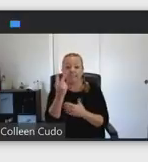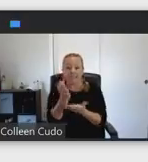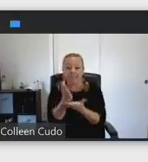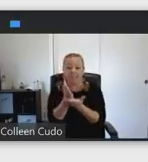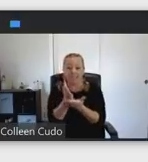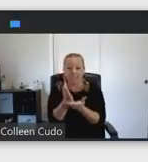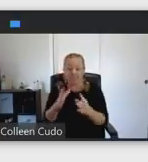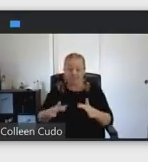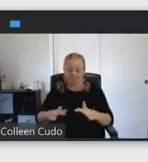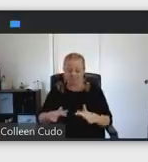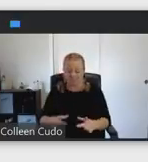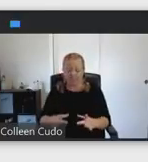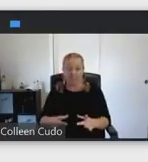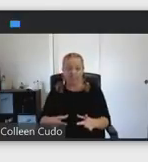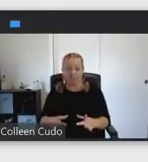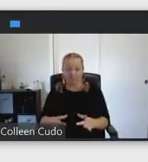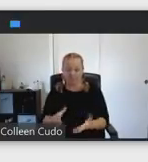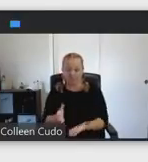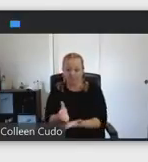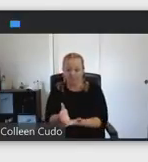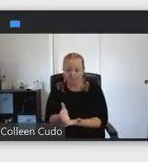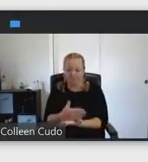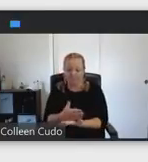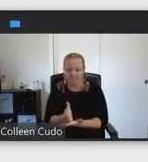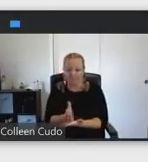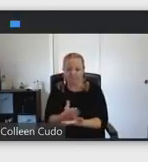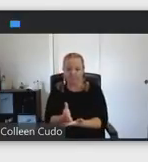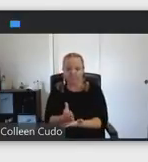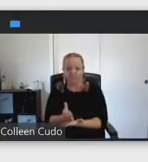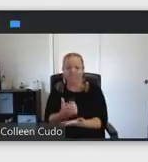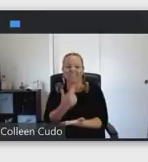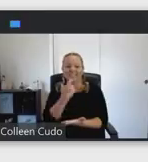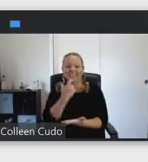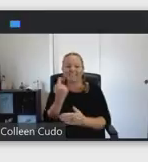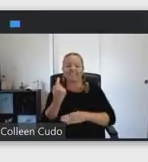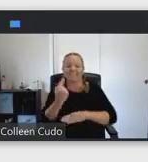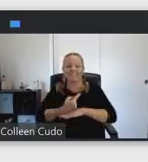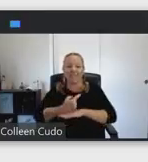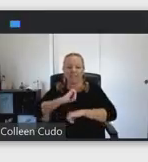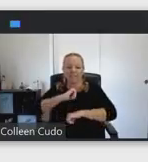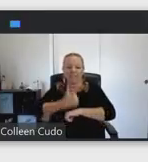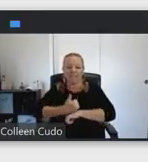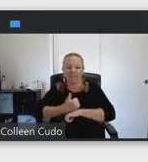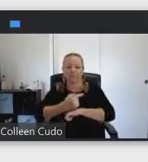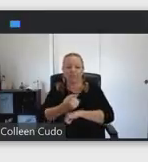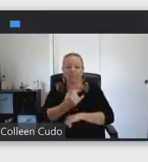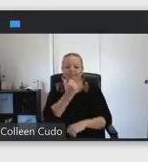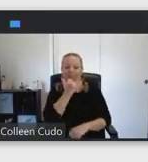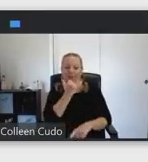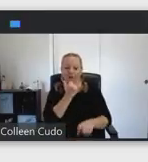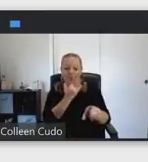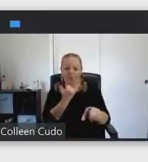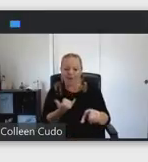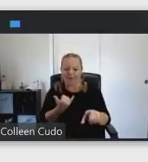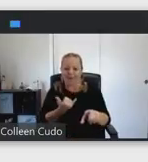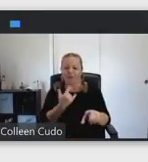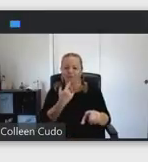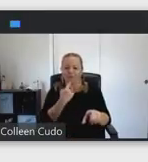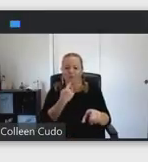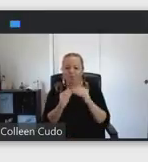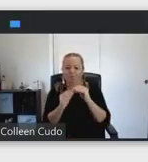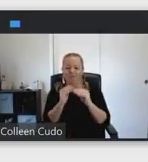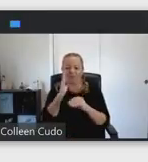compass status, you'll see the date that it's set to, and there's actually an error there, so I'll fix that. But it'll also talk